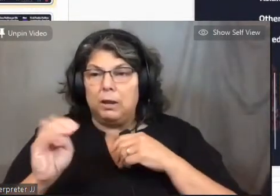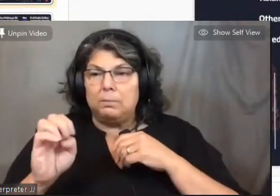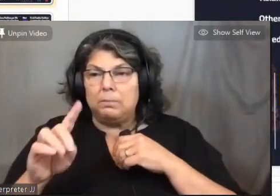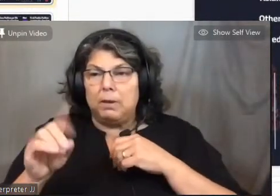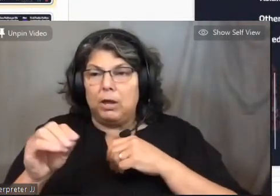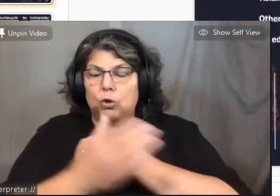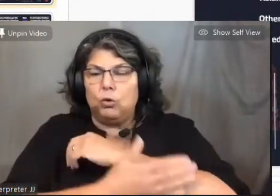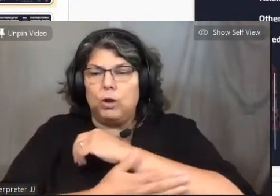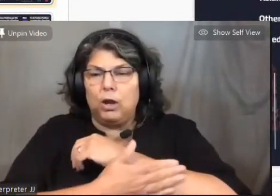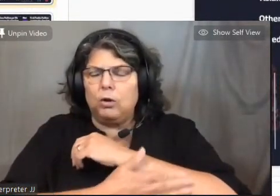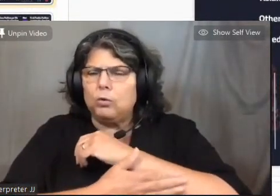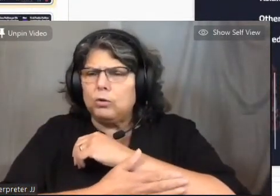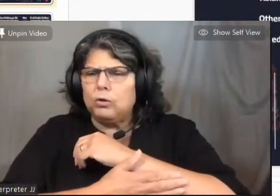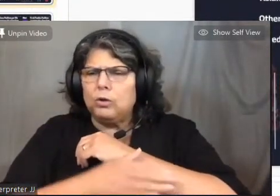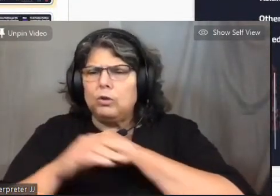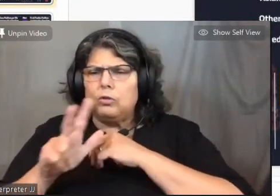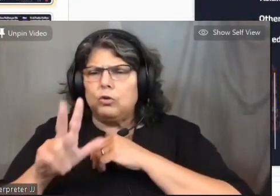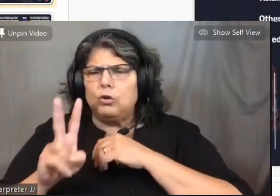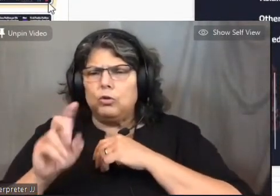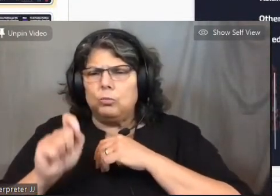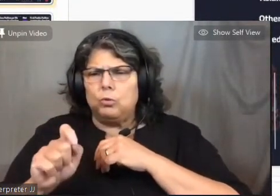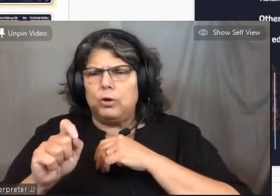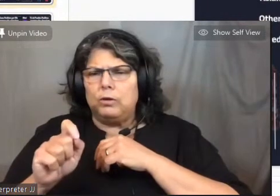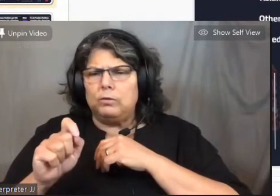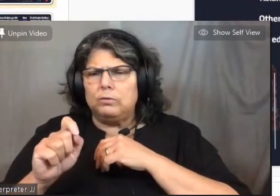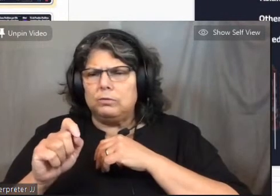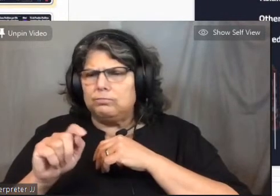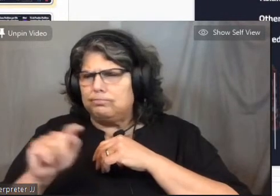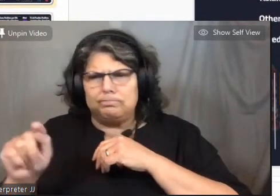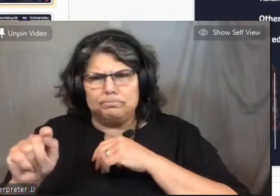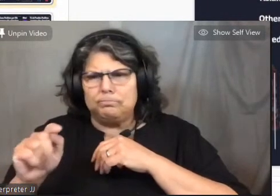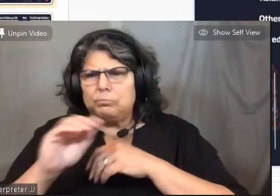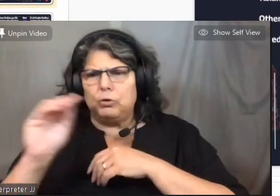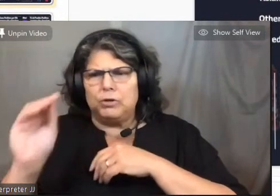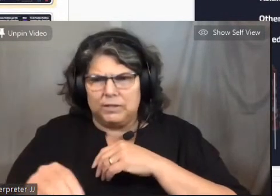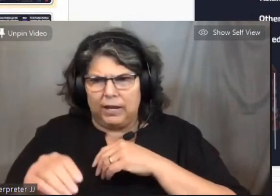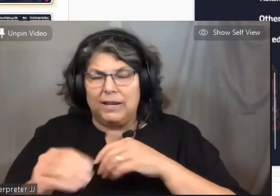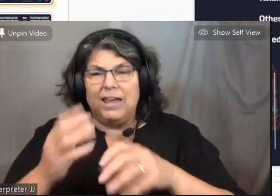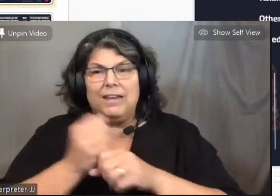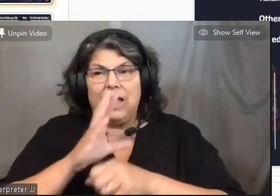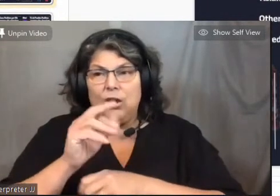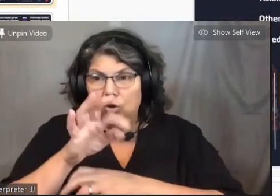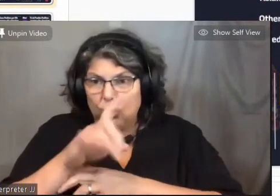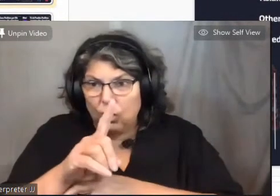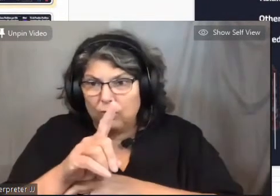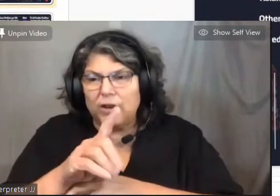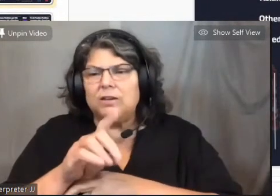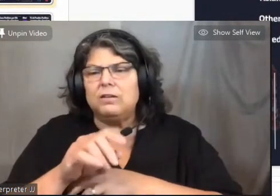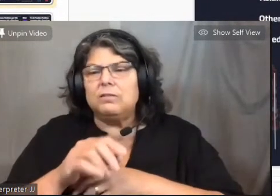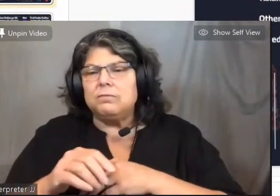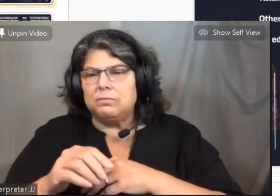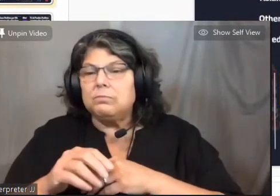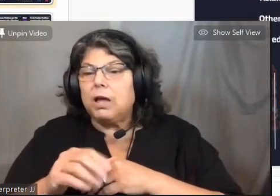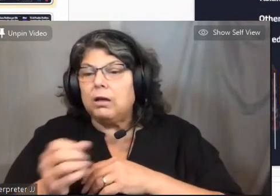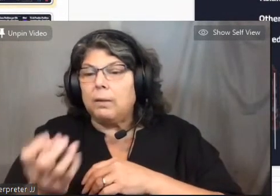2.35% of people who get COVID are succumbing to it. And that is a little higher than some of the other counties around us,